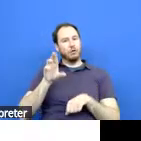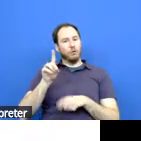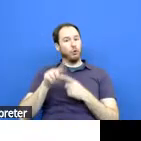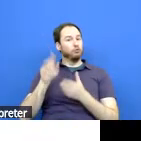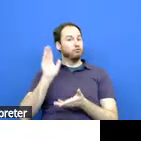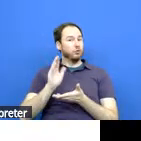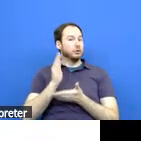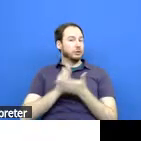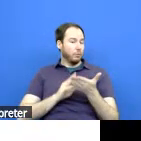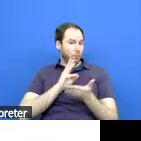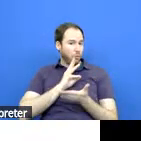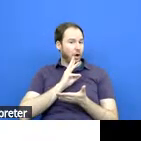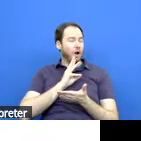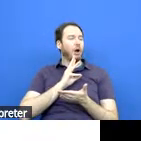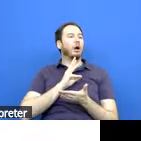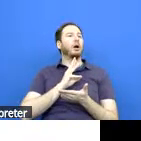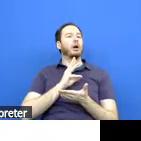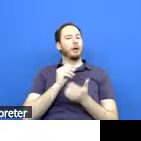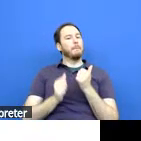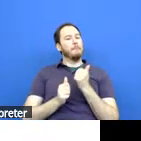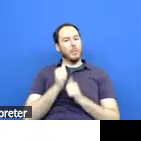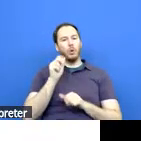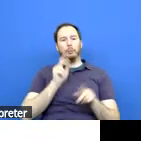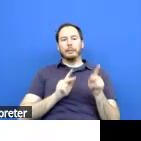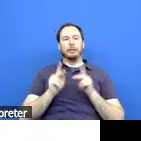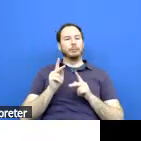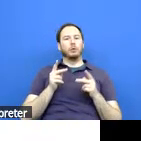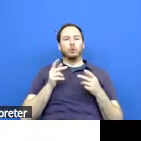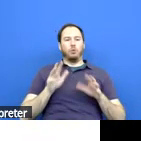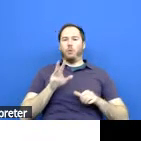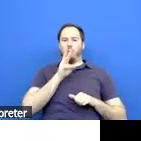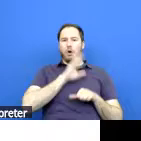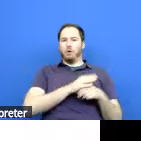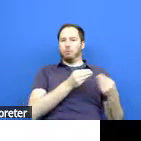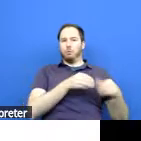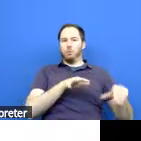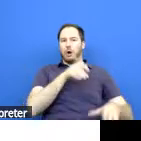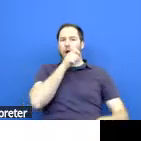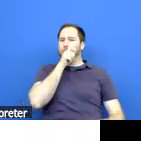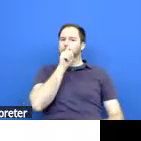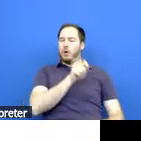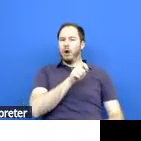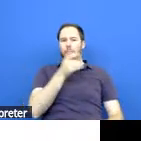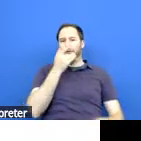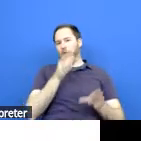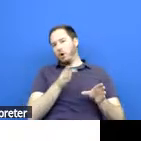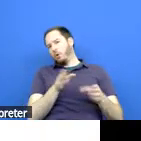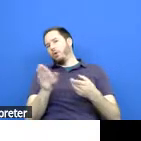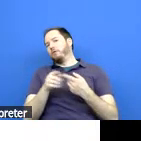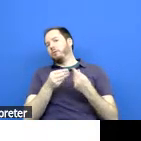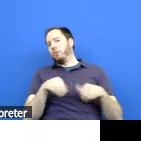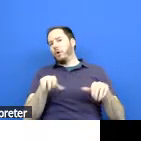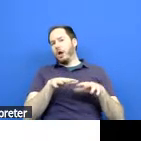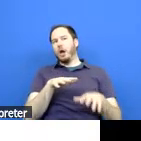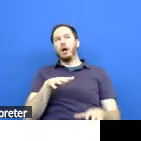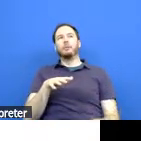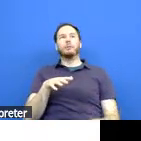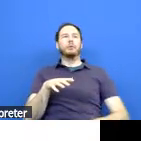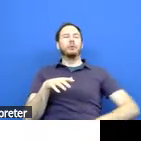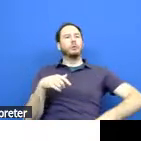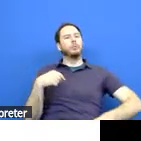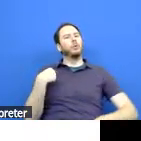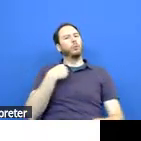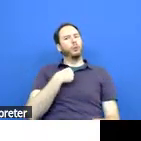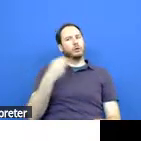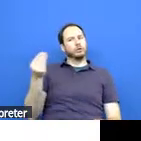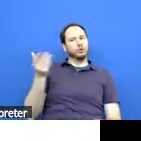water. And most people don't want water on their property and they want it mitigated away. But we were